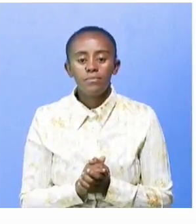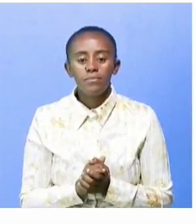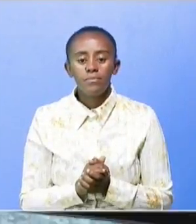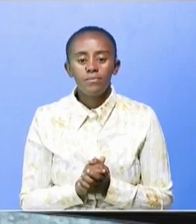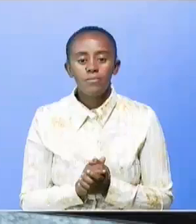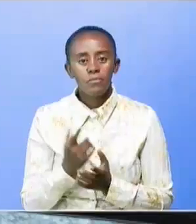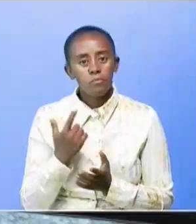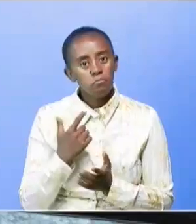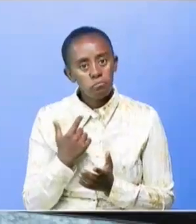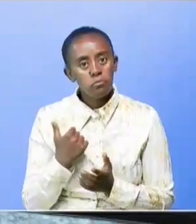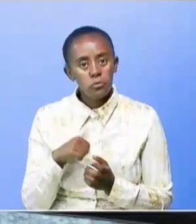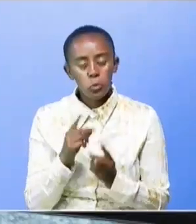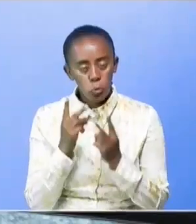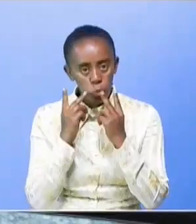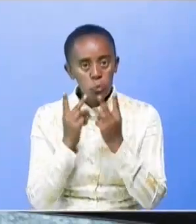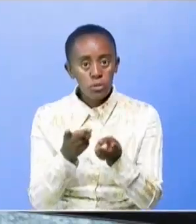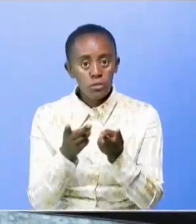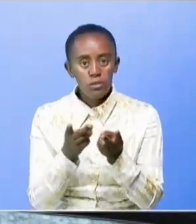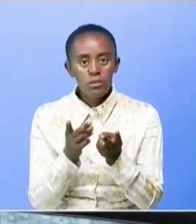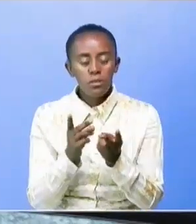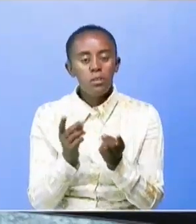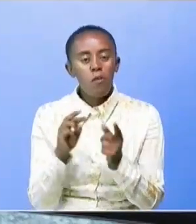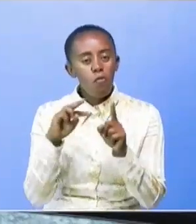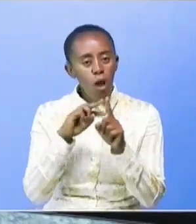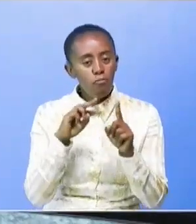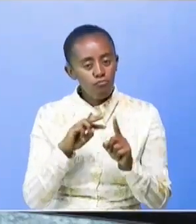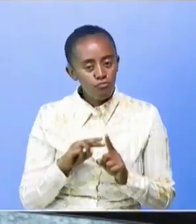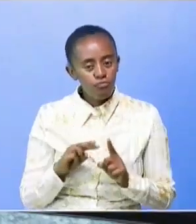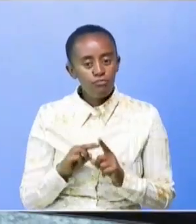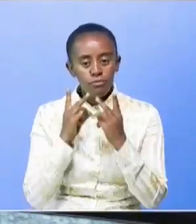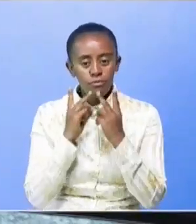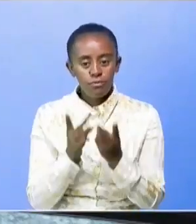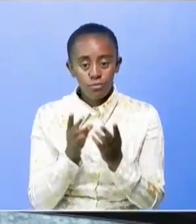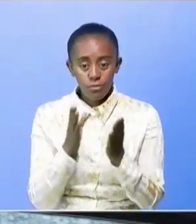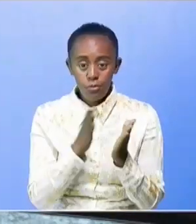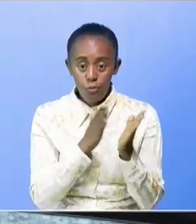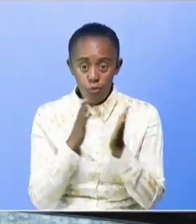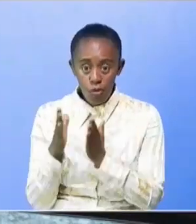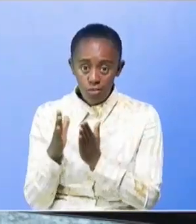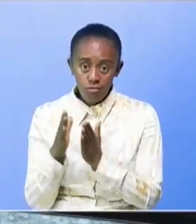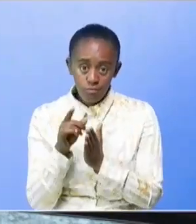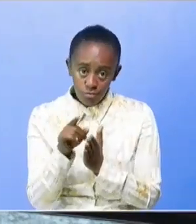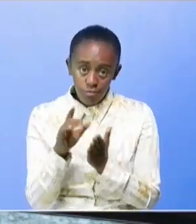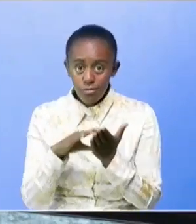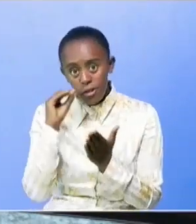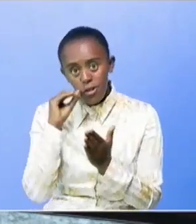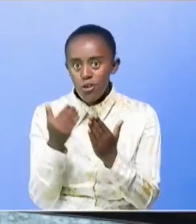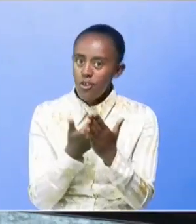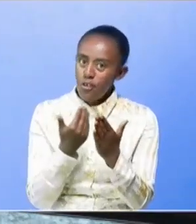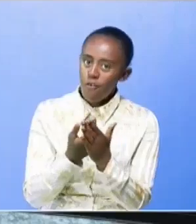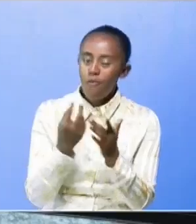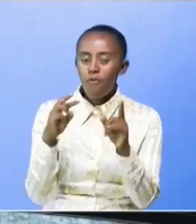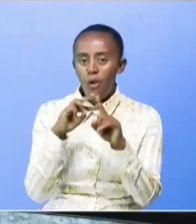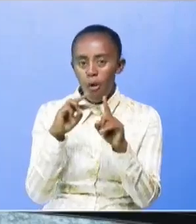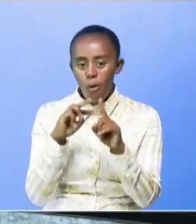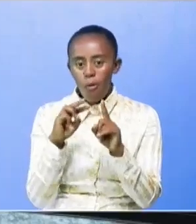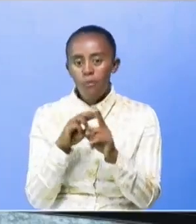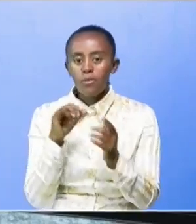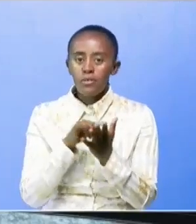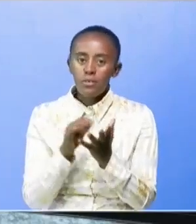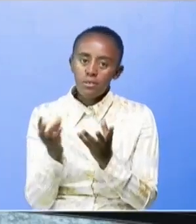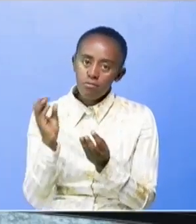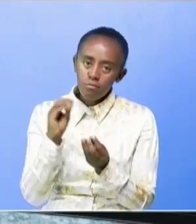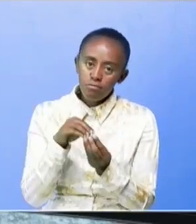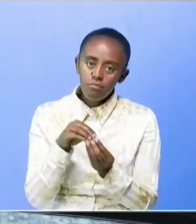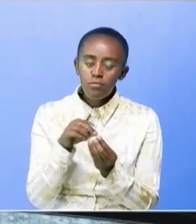We're going to see some vocabularies today. I hope you're all ready, and we're going to learn new vocabularies that we can add